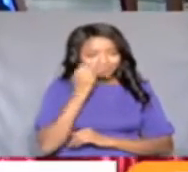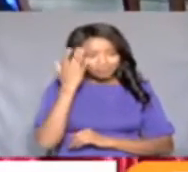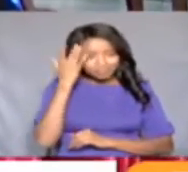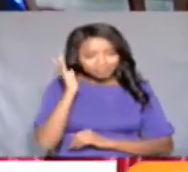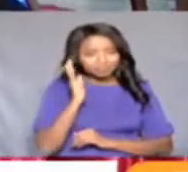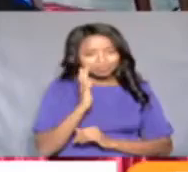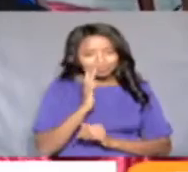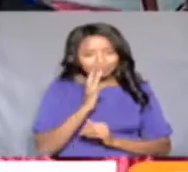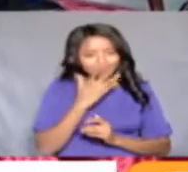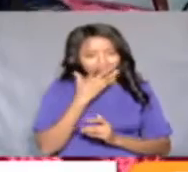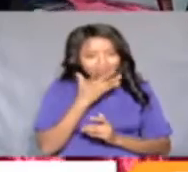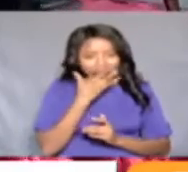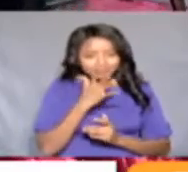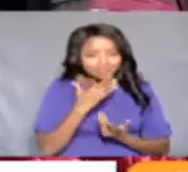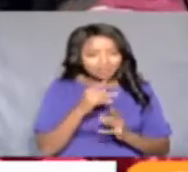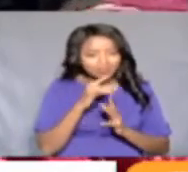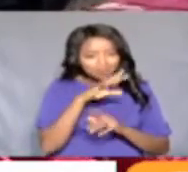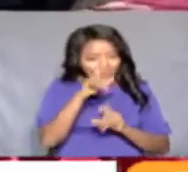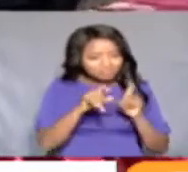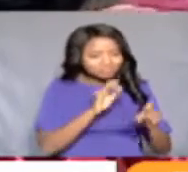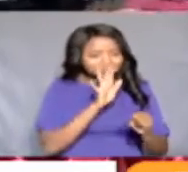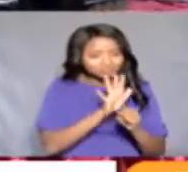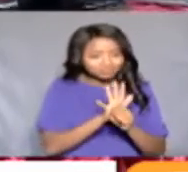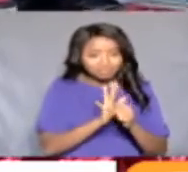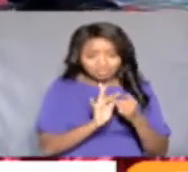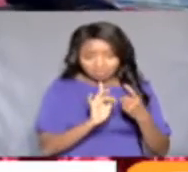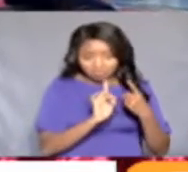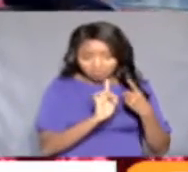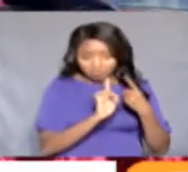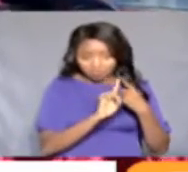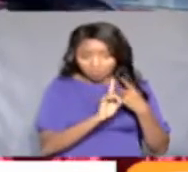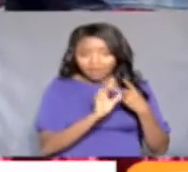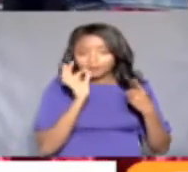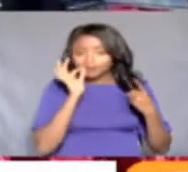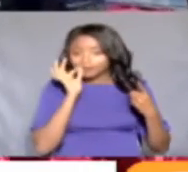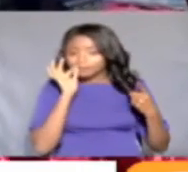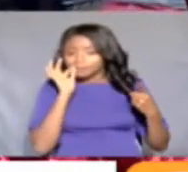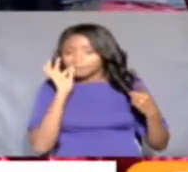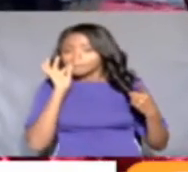ipite. Kwanza nianze na mambo ya cannabis sativa.